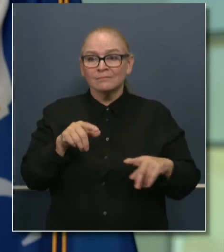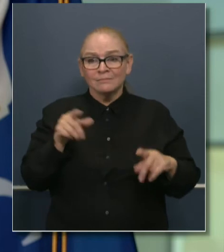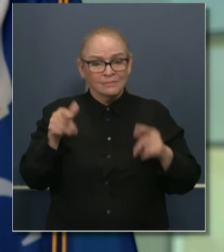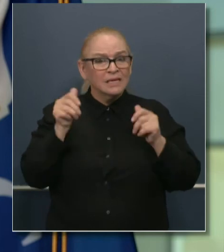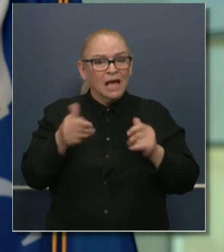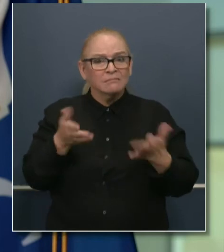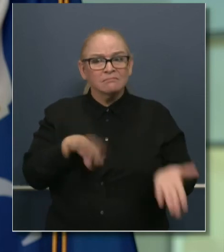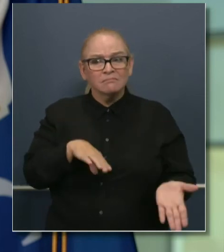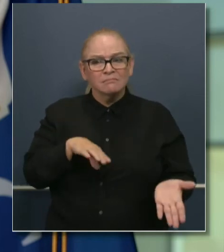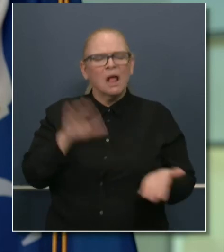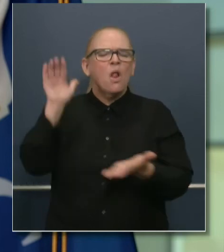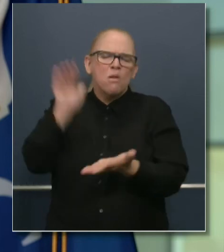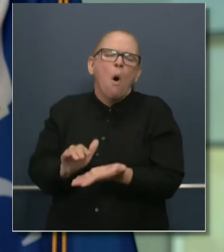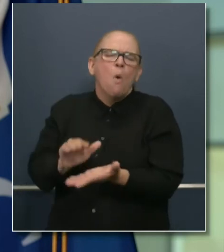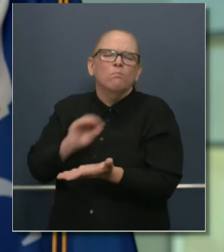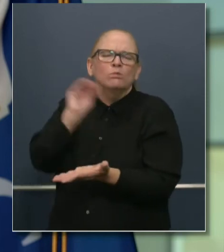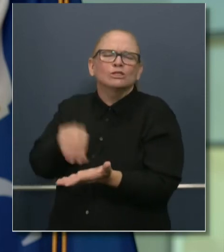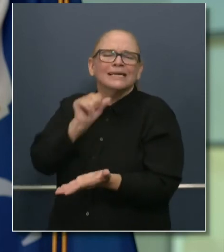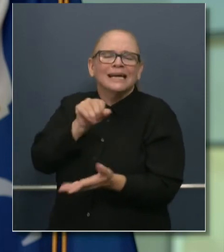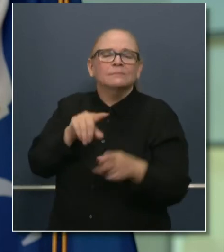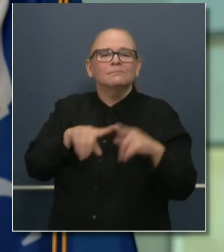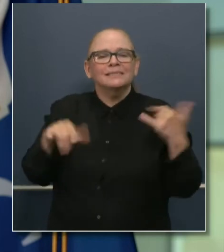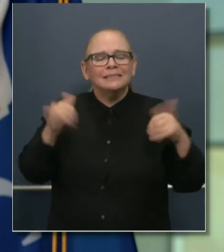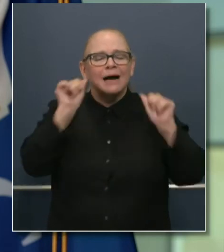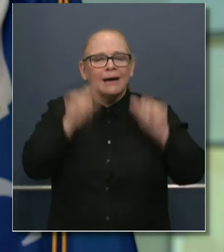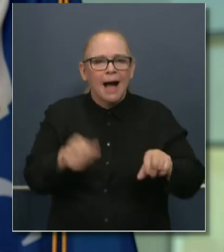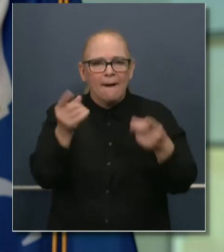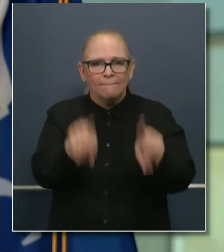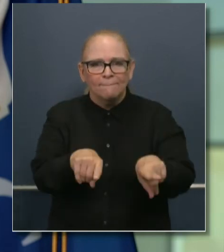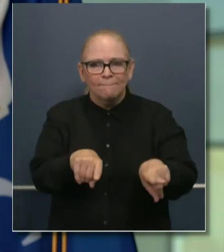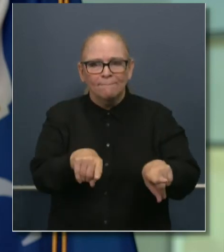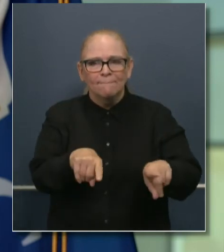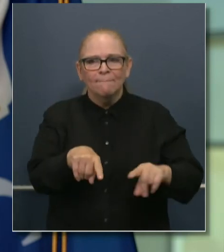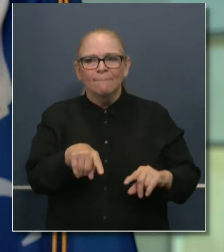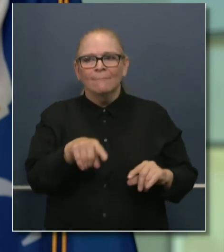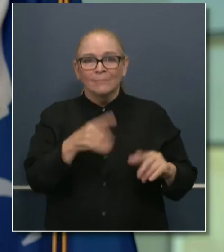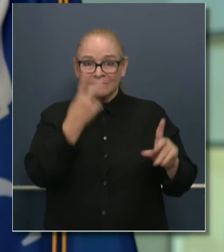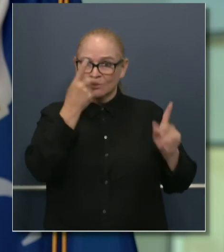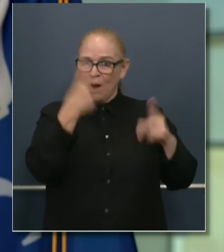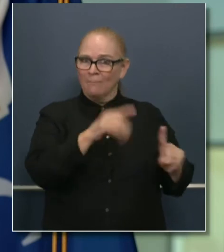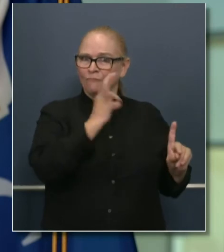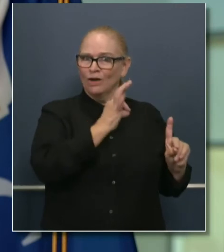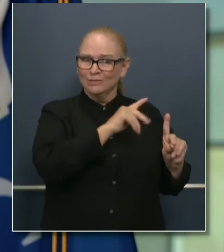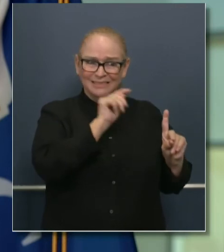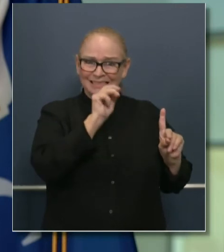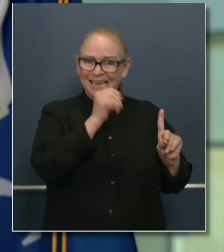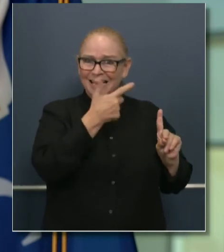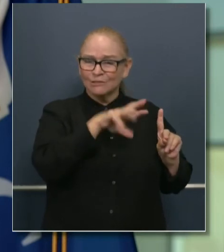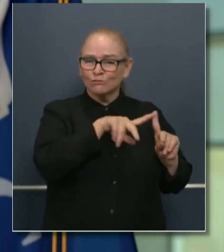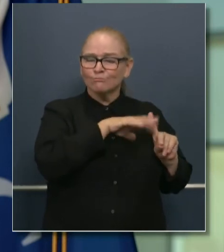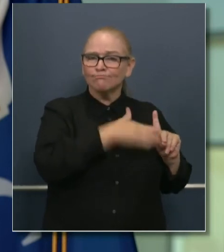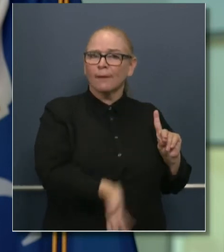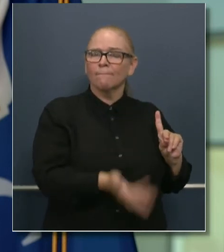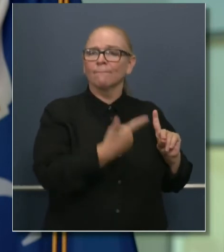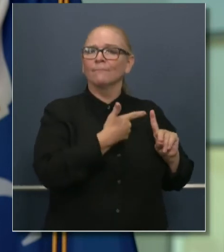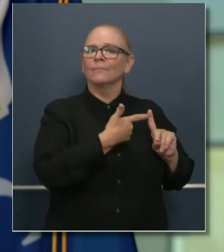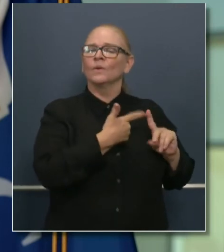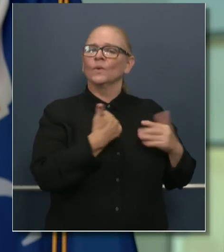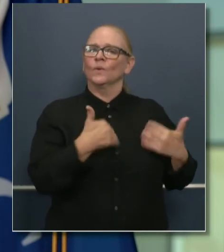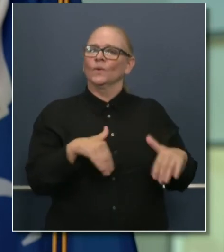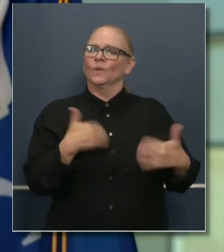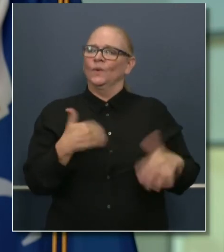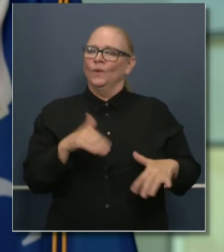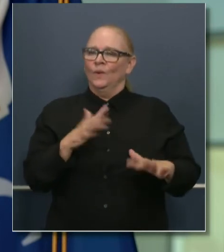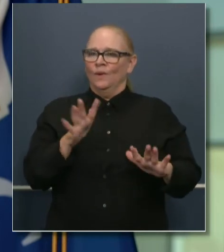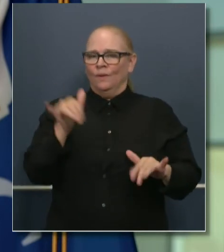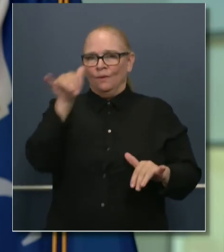The reality is we tragically lost a teenager to this virus, and it's just a reminder, a sober reminder